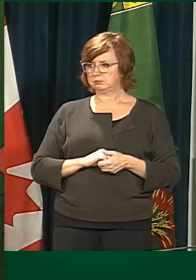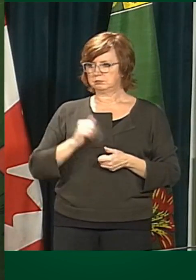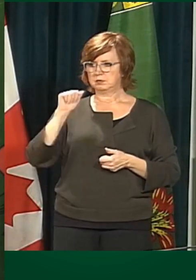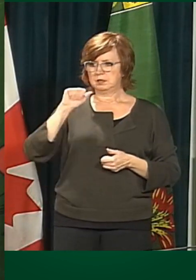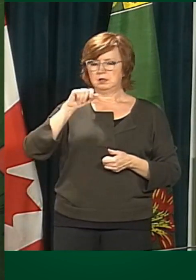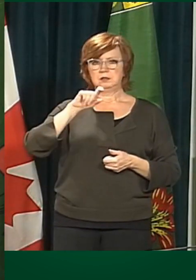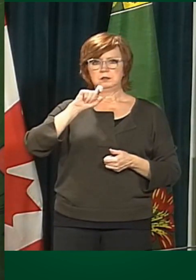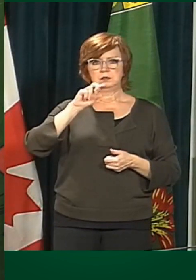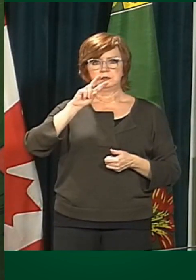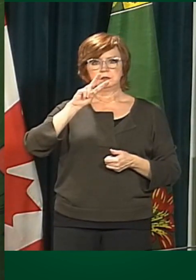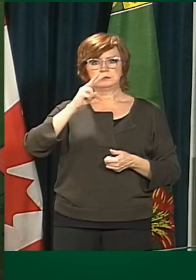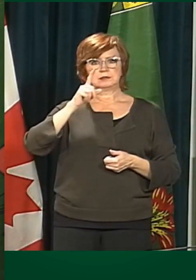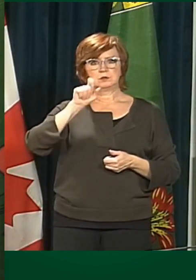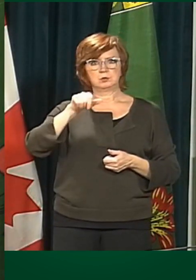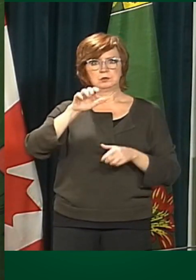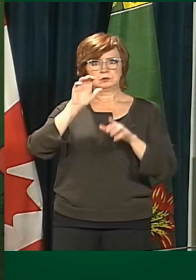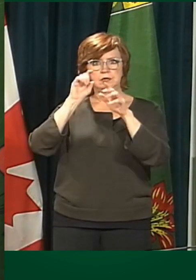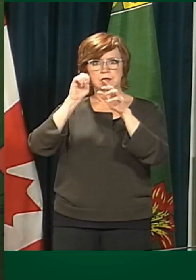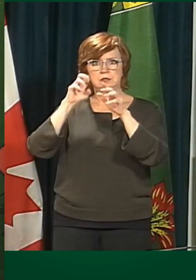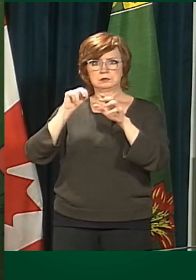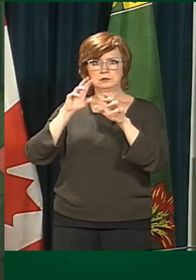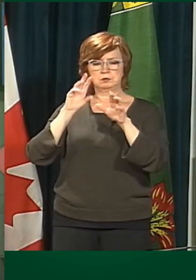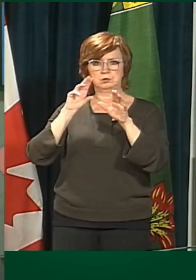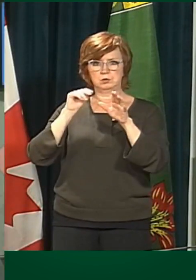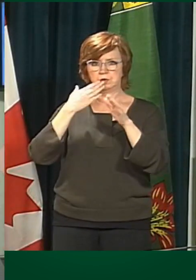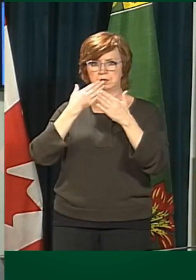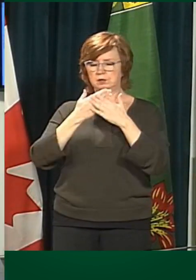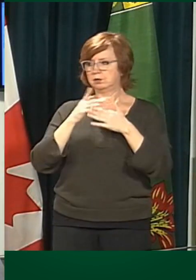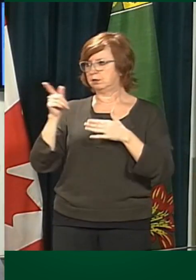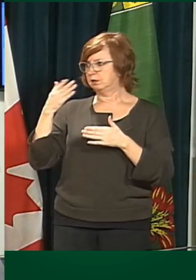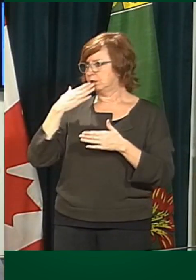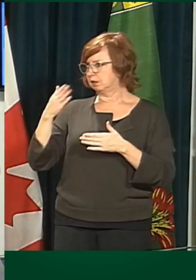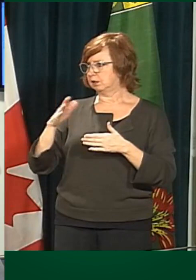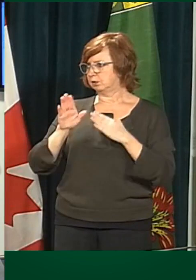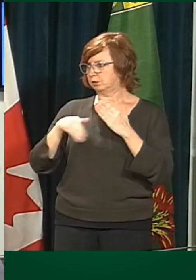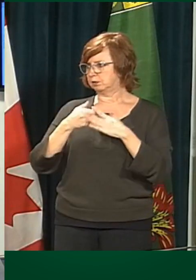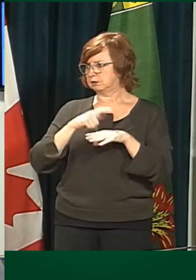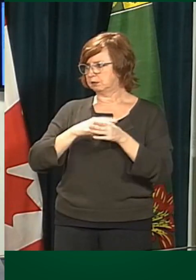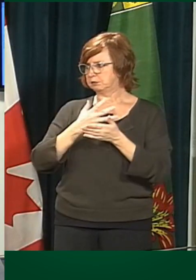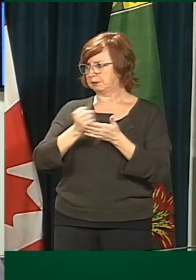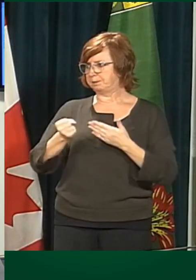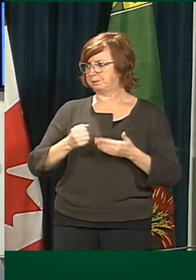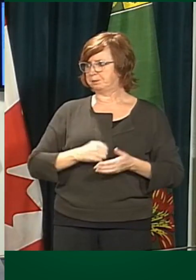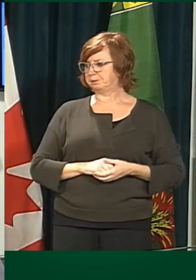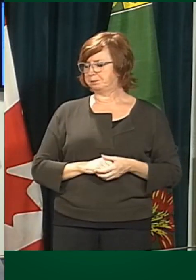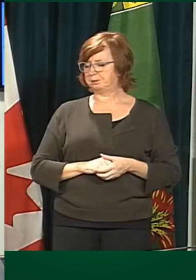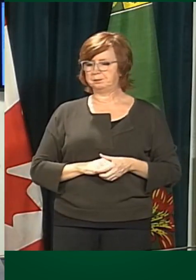No, that's it. Thank you. Great. Thanks very much for joining us today, everybody. That's all the time we have for today.